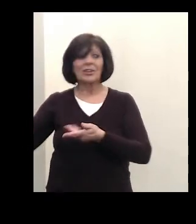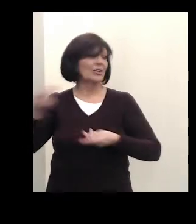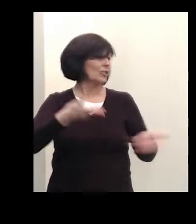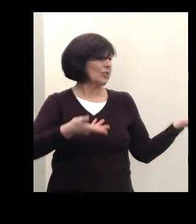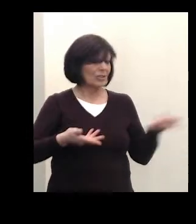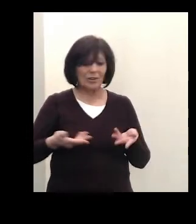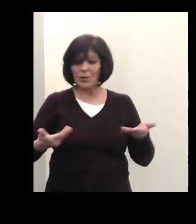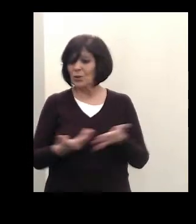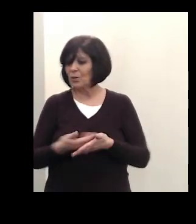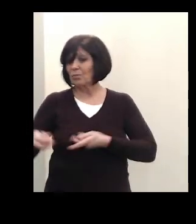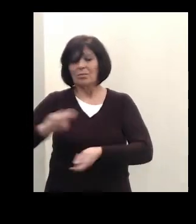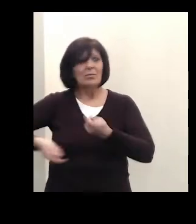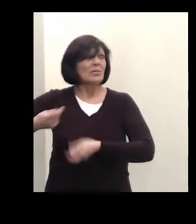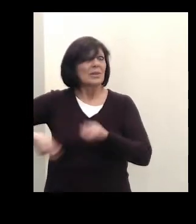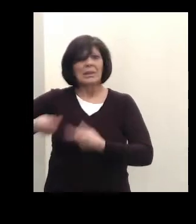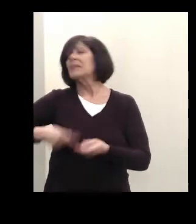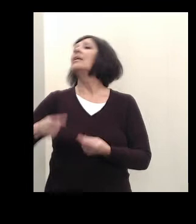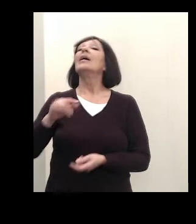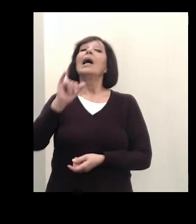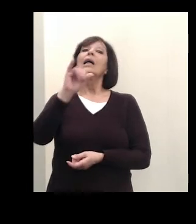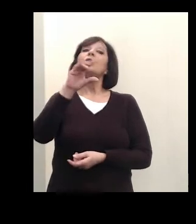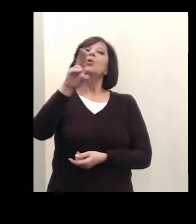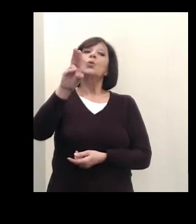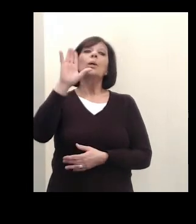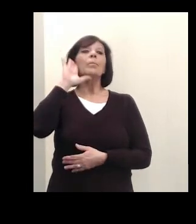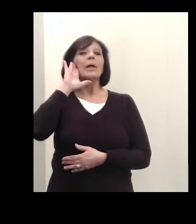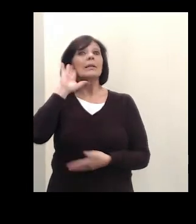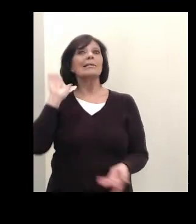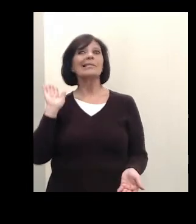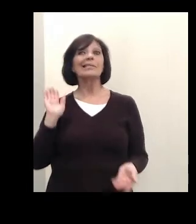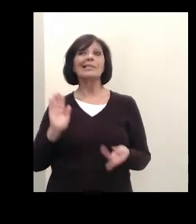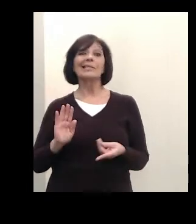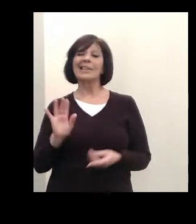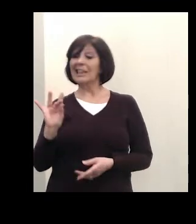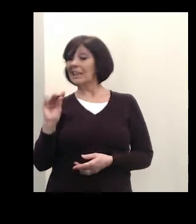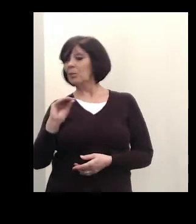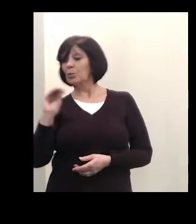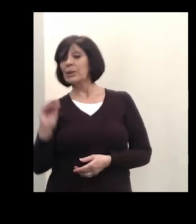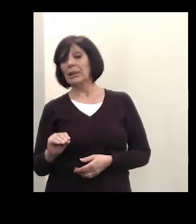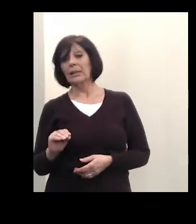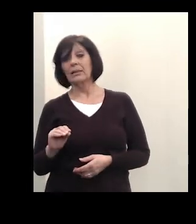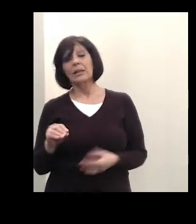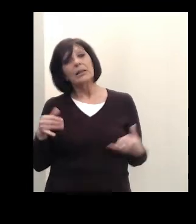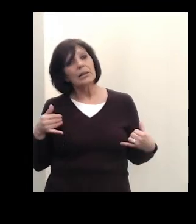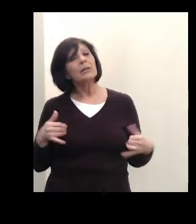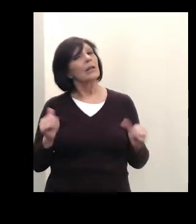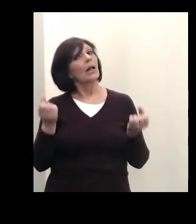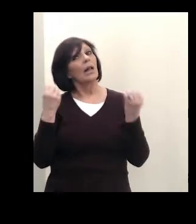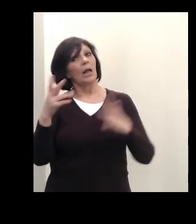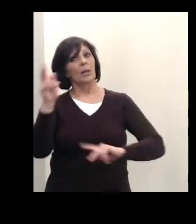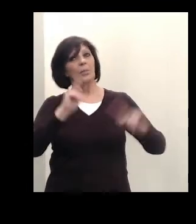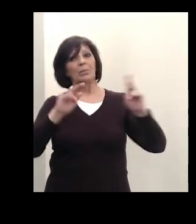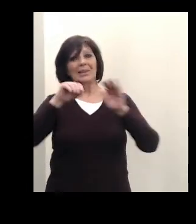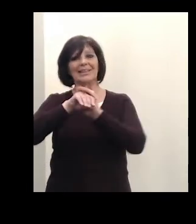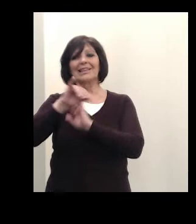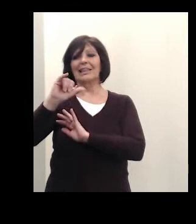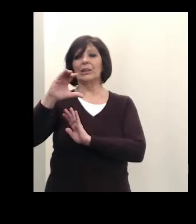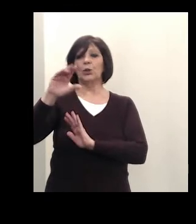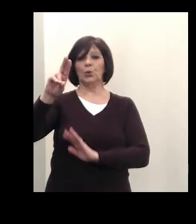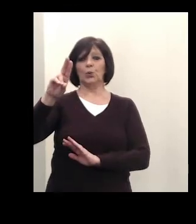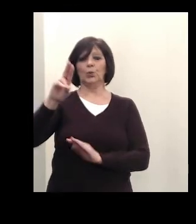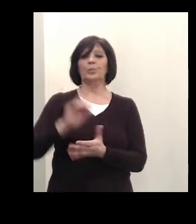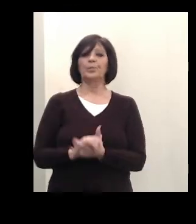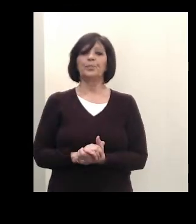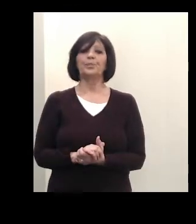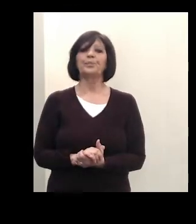in. ICU beds are dropping. They're down to 80%, but still a lot of people in the intensive care unit in Erie County. And